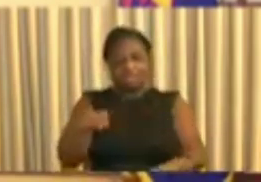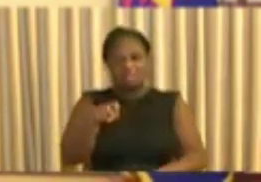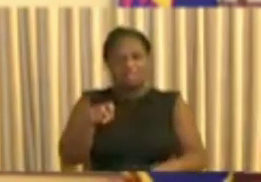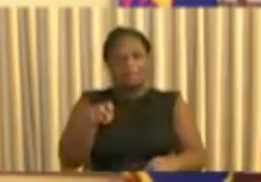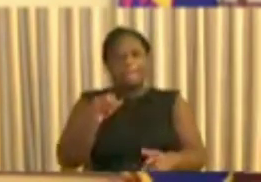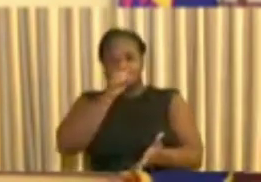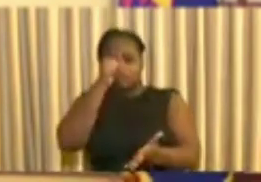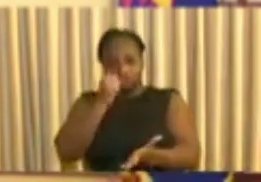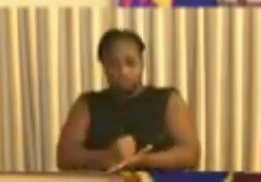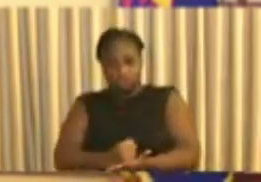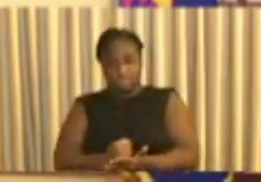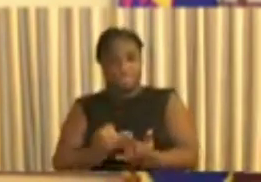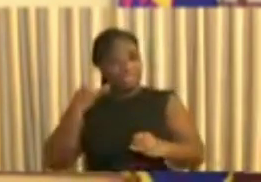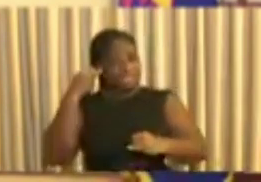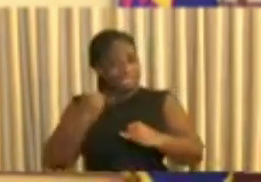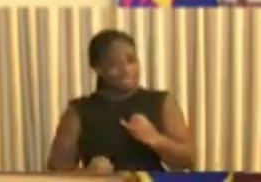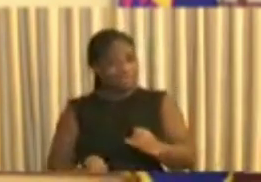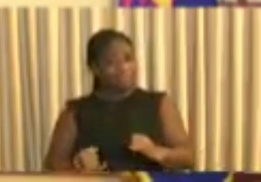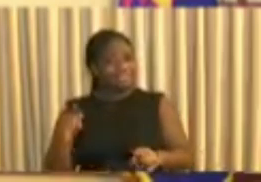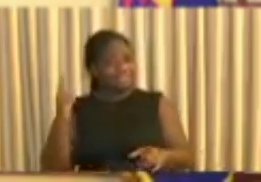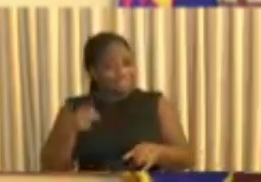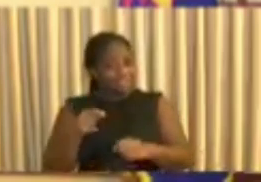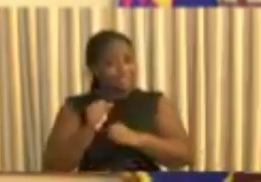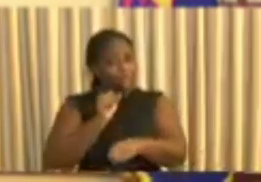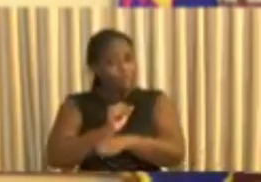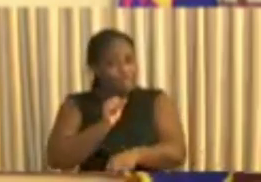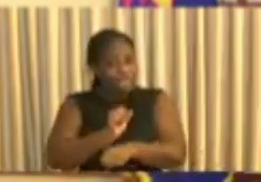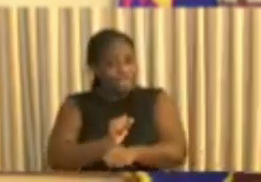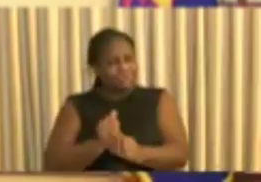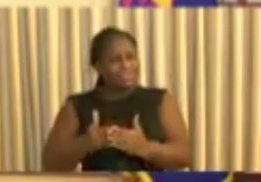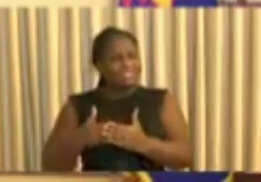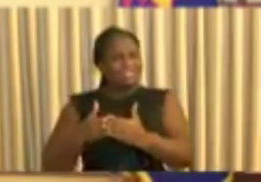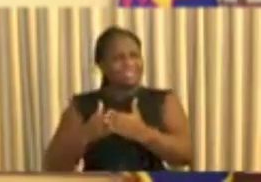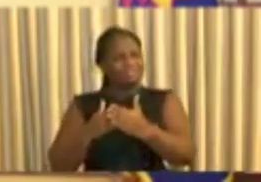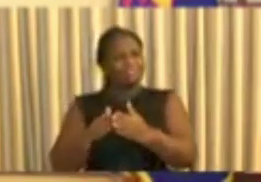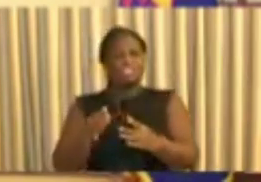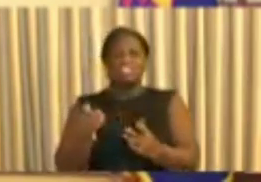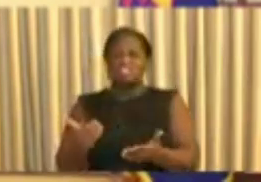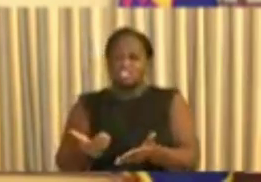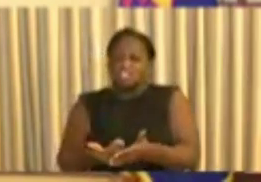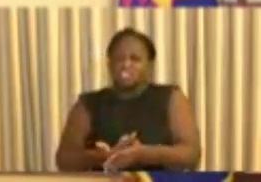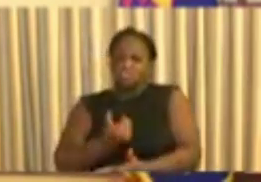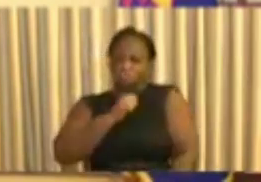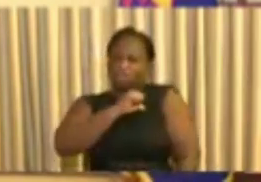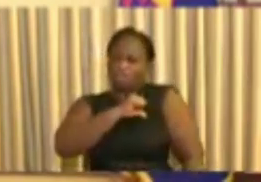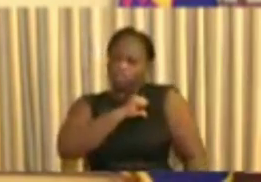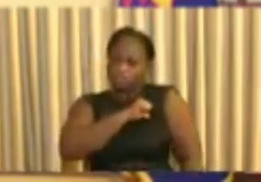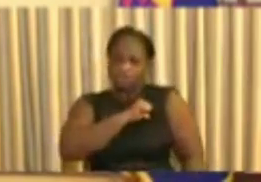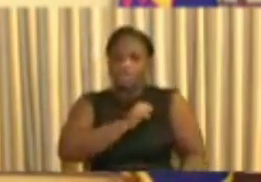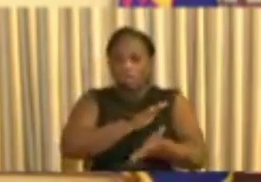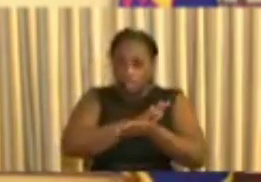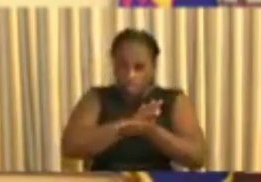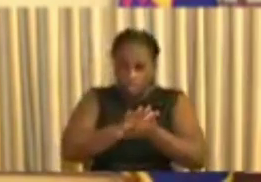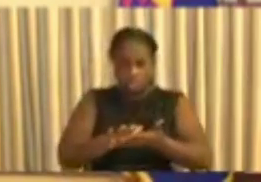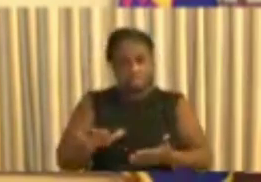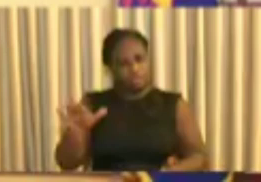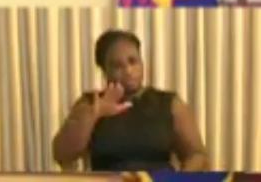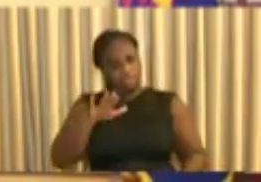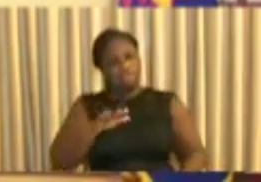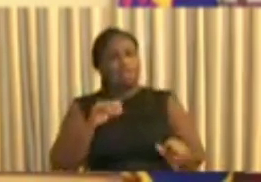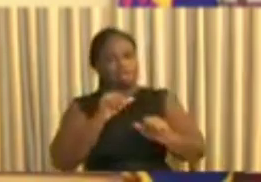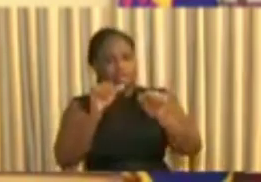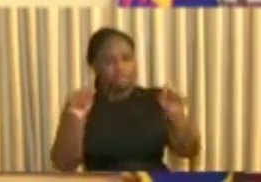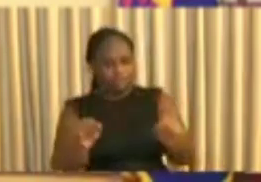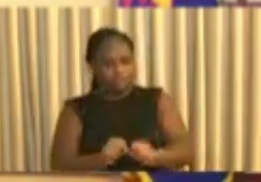ensure that the end of this exercise will lead to a new attitude towards cleanliness in our